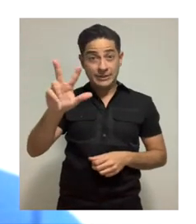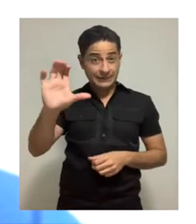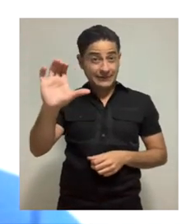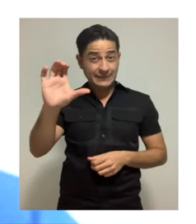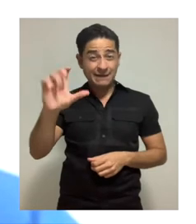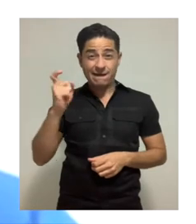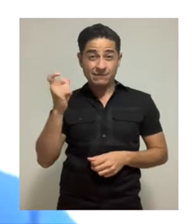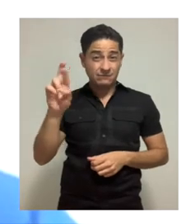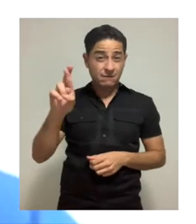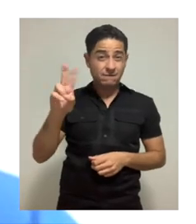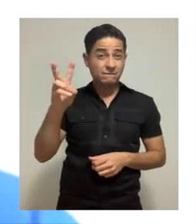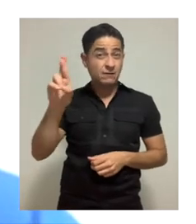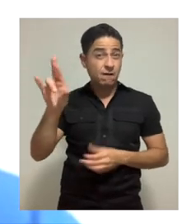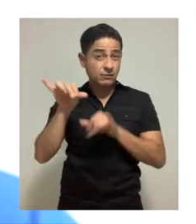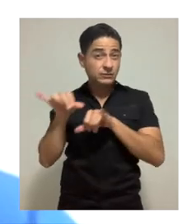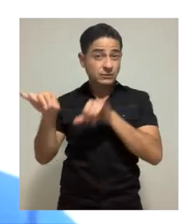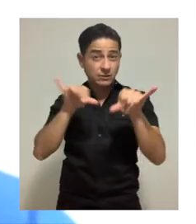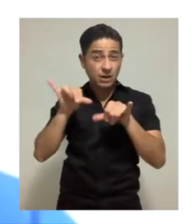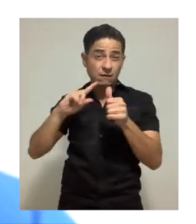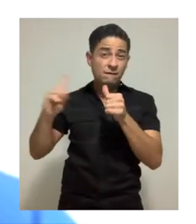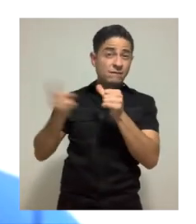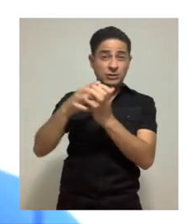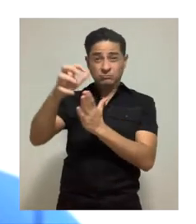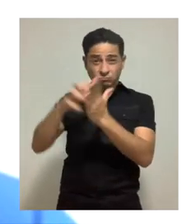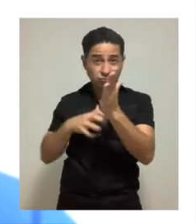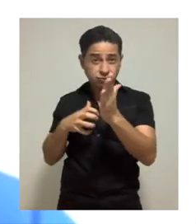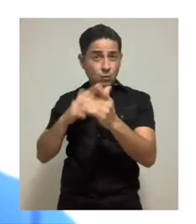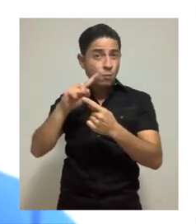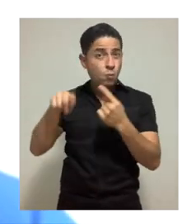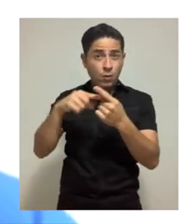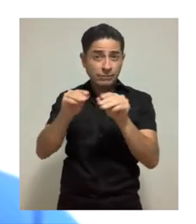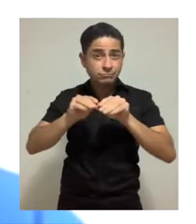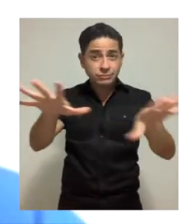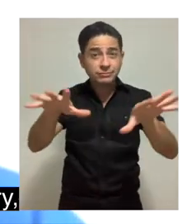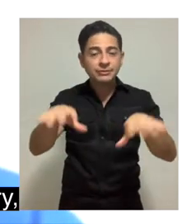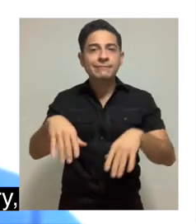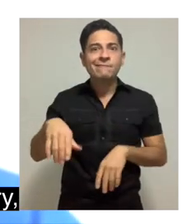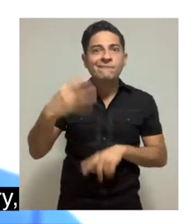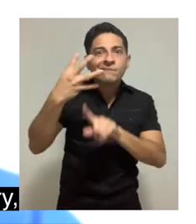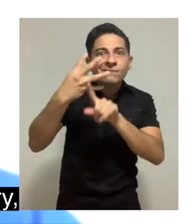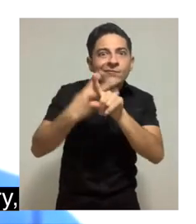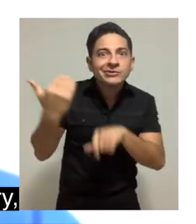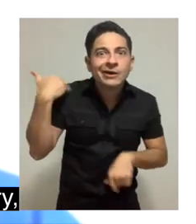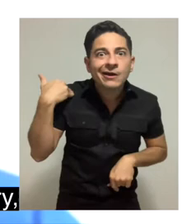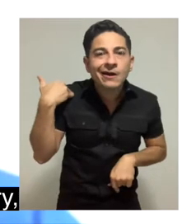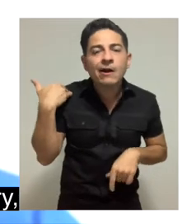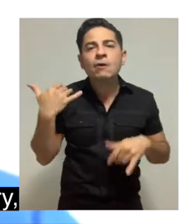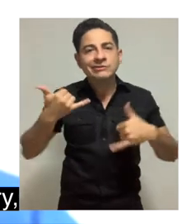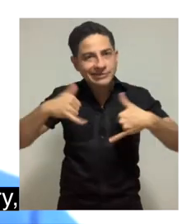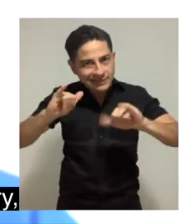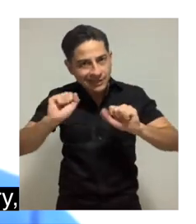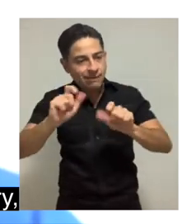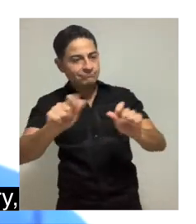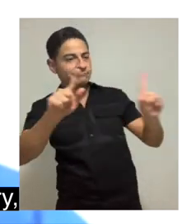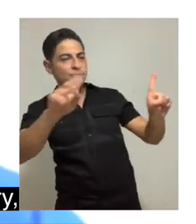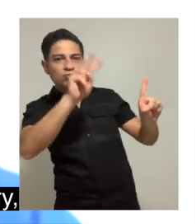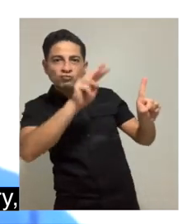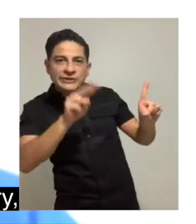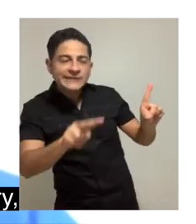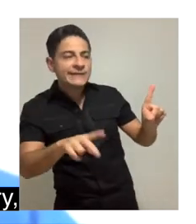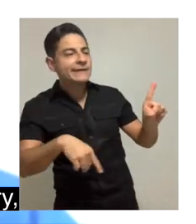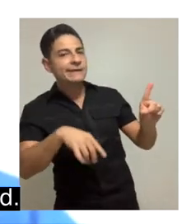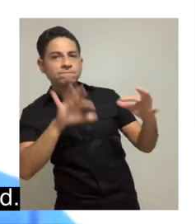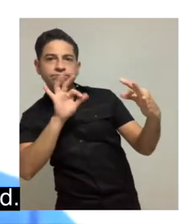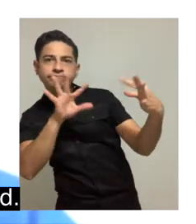W3C XR VR standards was released four months ago. So there's still time to go read them, provide